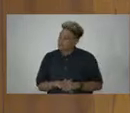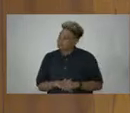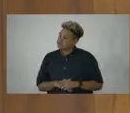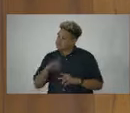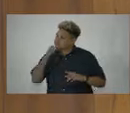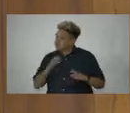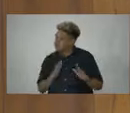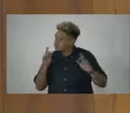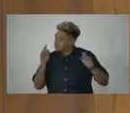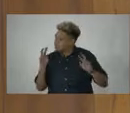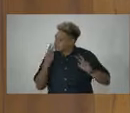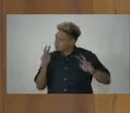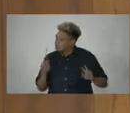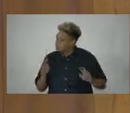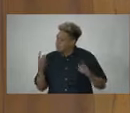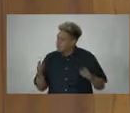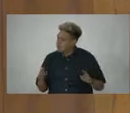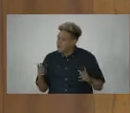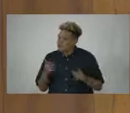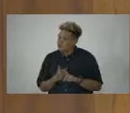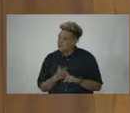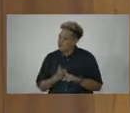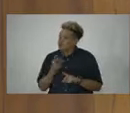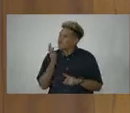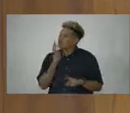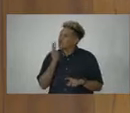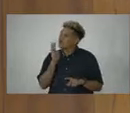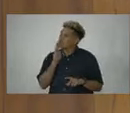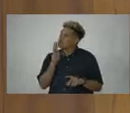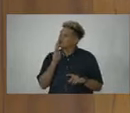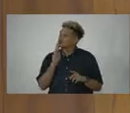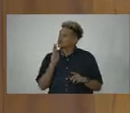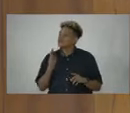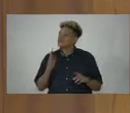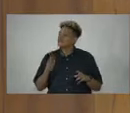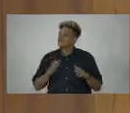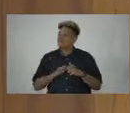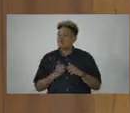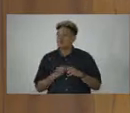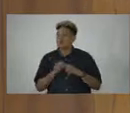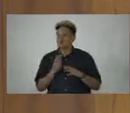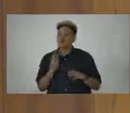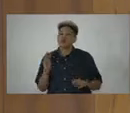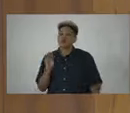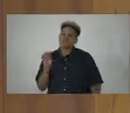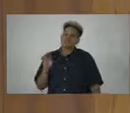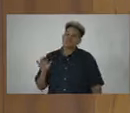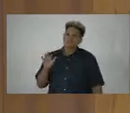Madam Speaker, water is a sore point in Westmoreland Eastern.